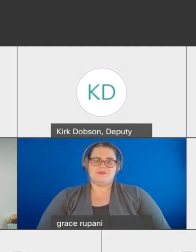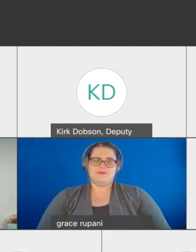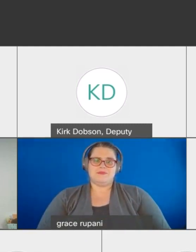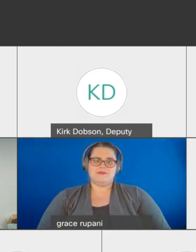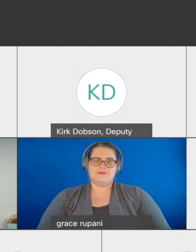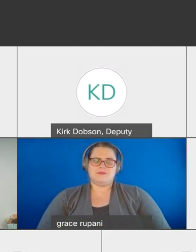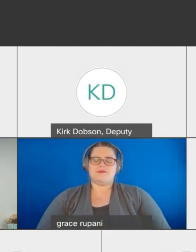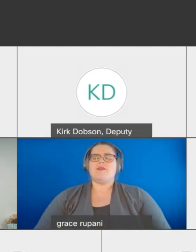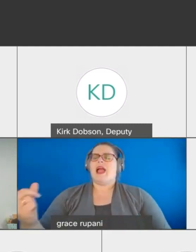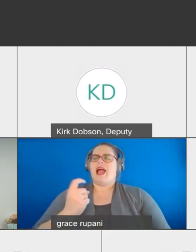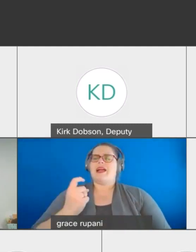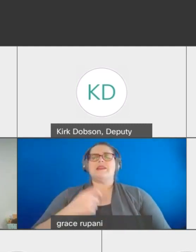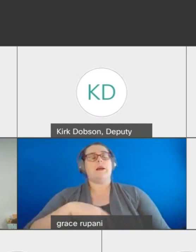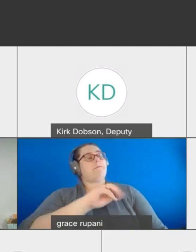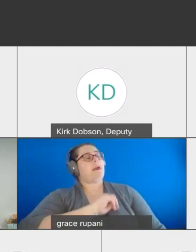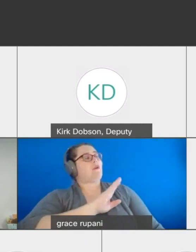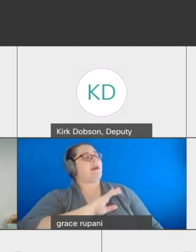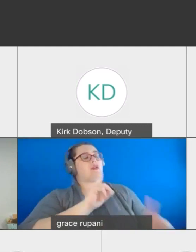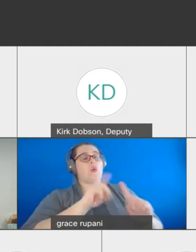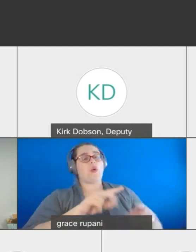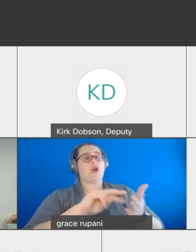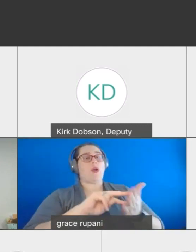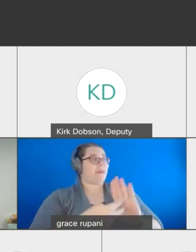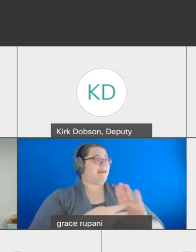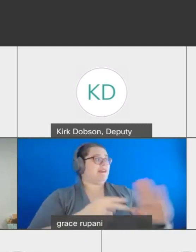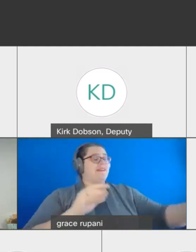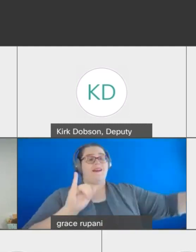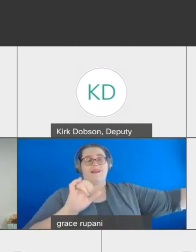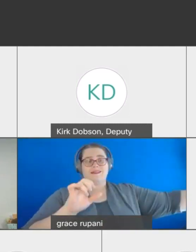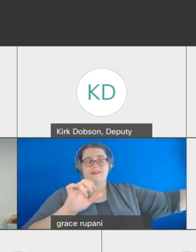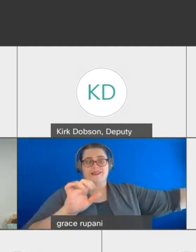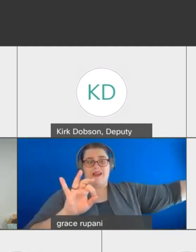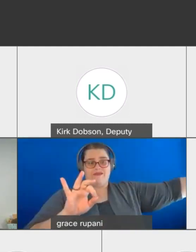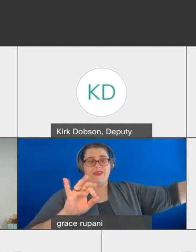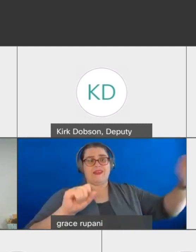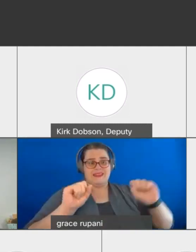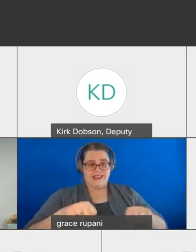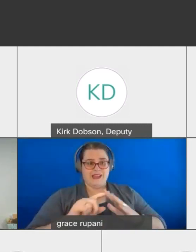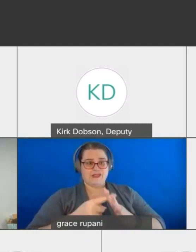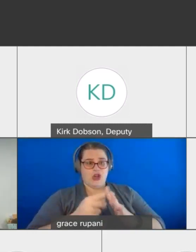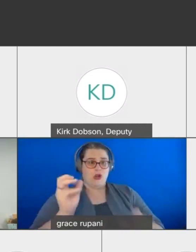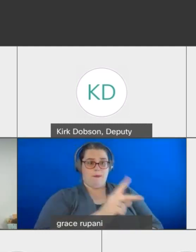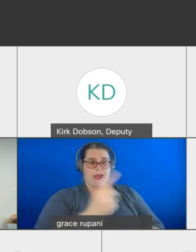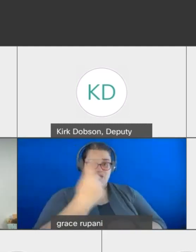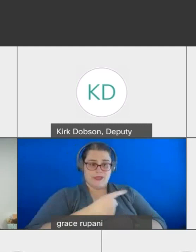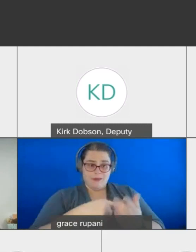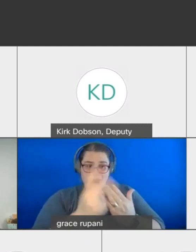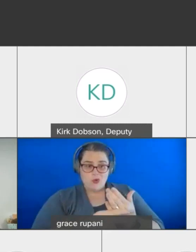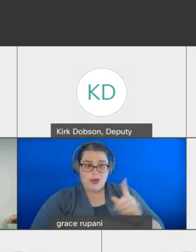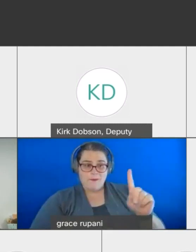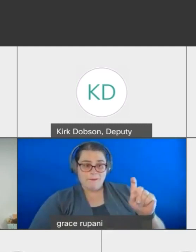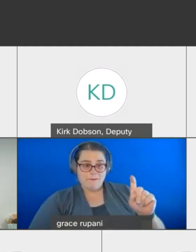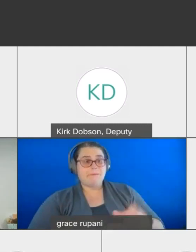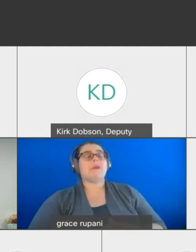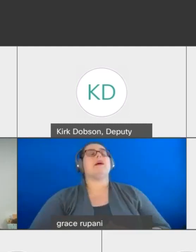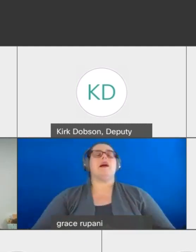Does the mayor's order mean that people in ICFs can start returning to day programs? The mayor's